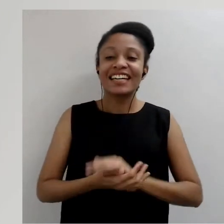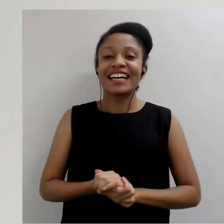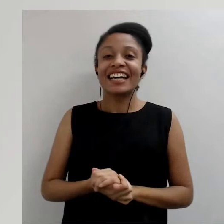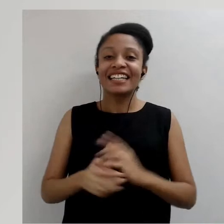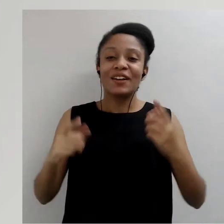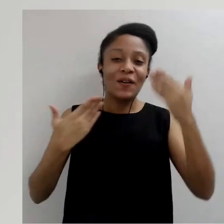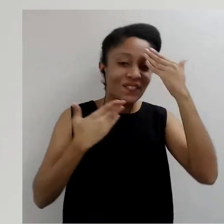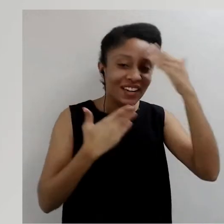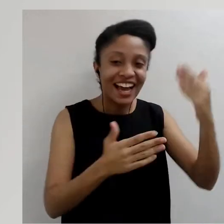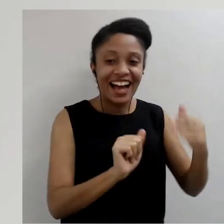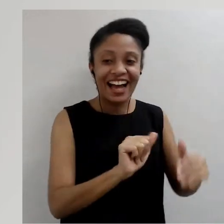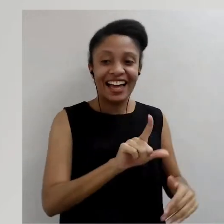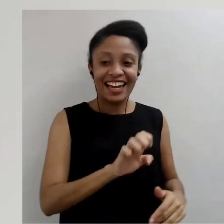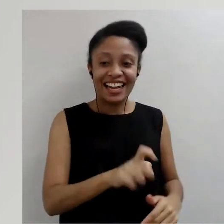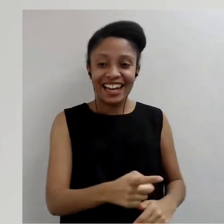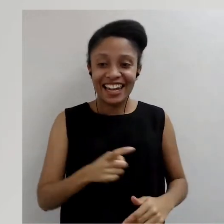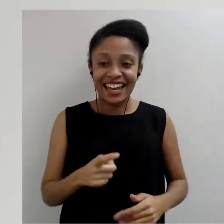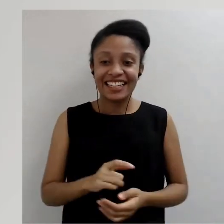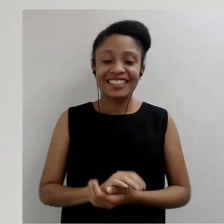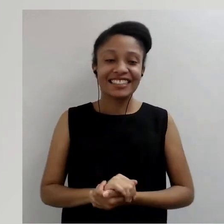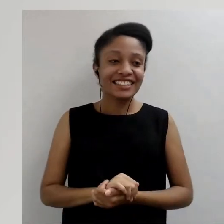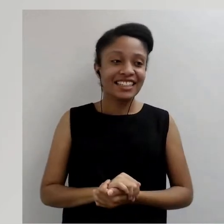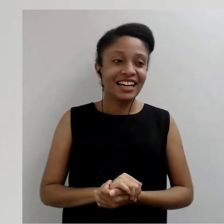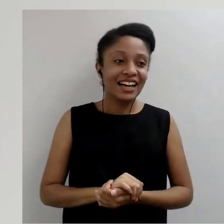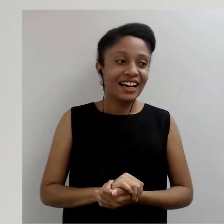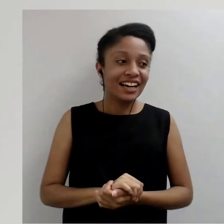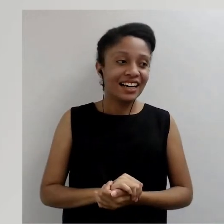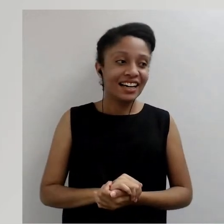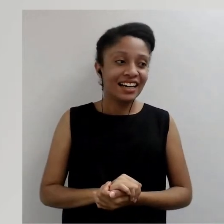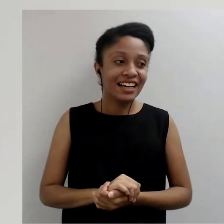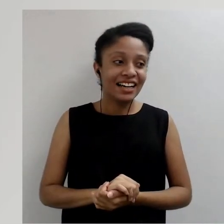you, Alex. Very nice.